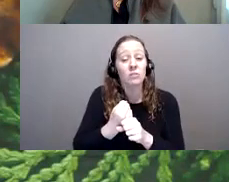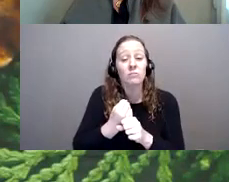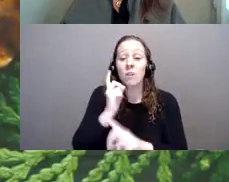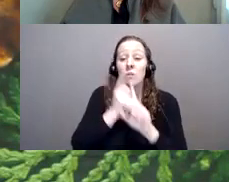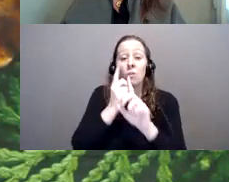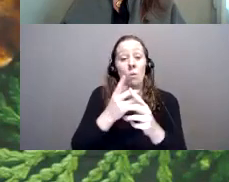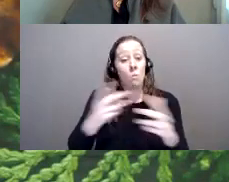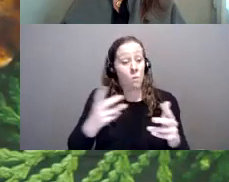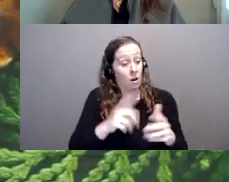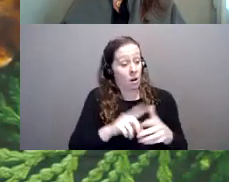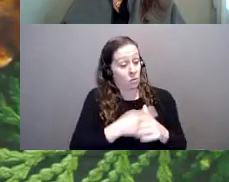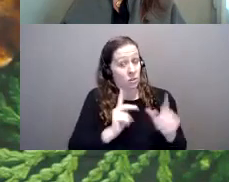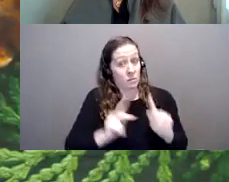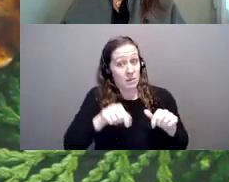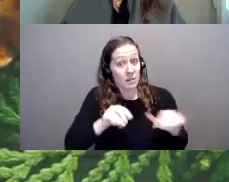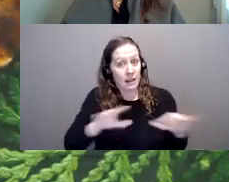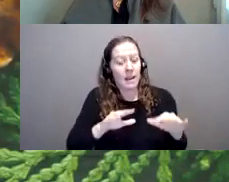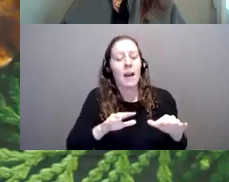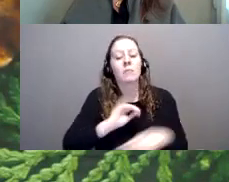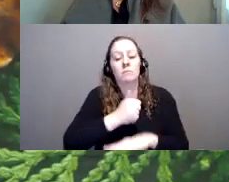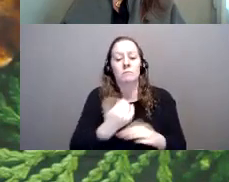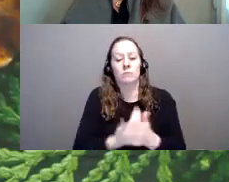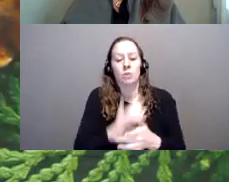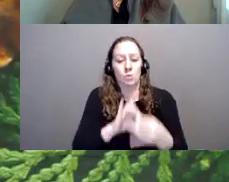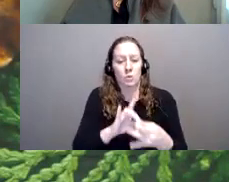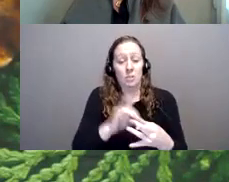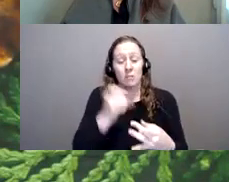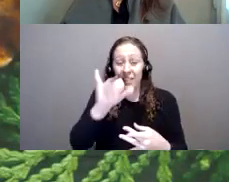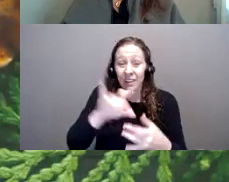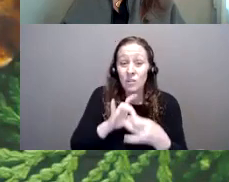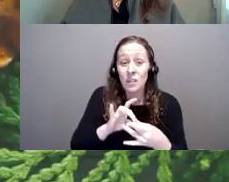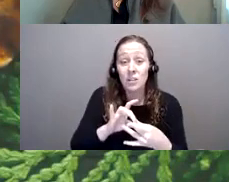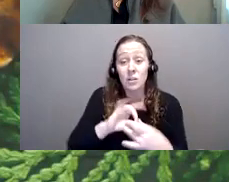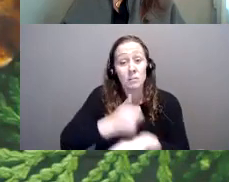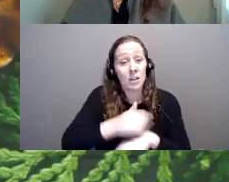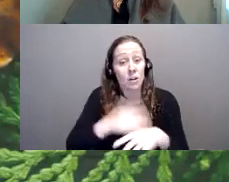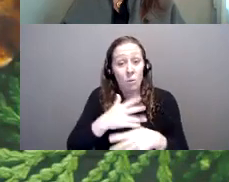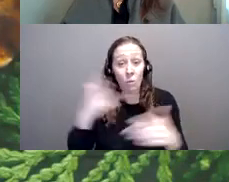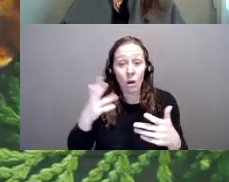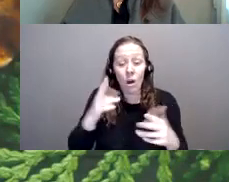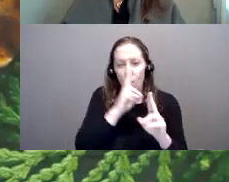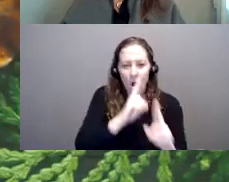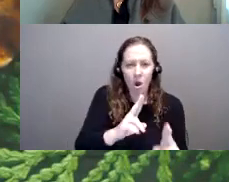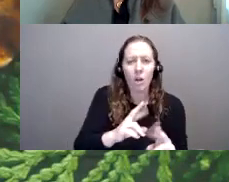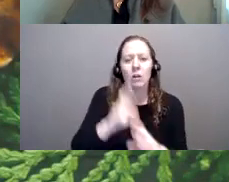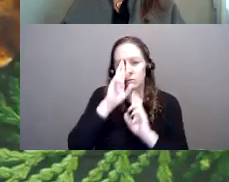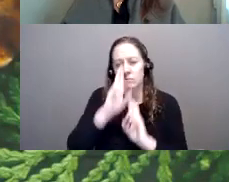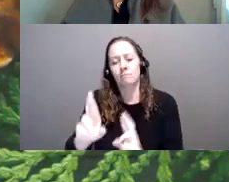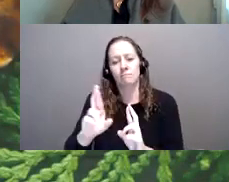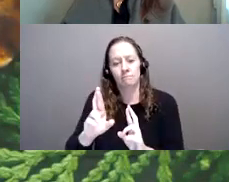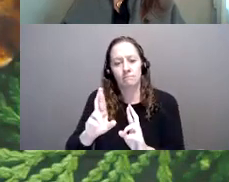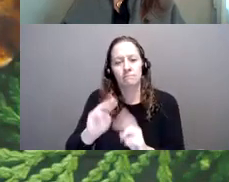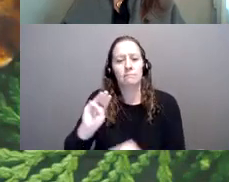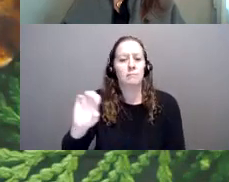original peoples of this land, one that is truly based in the honor and deep respect. Miigwech.